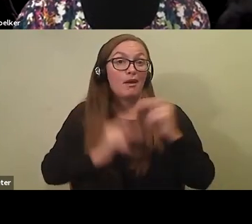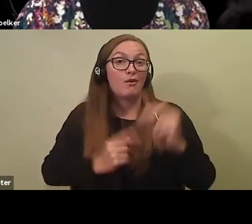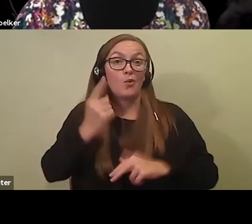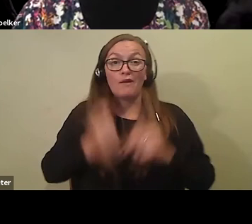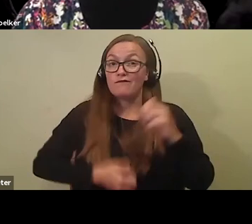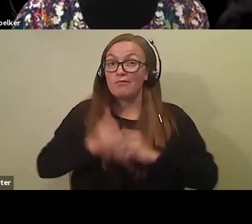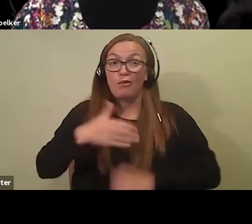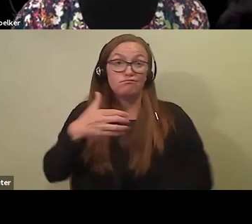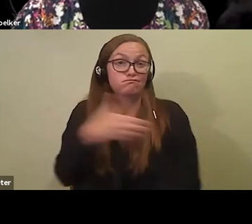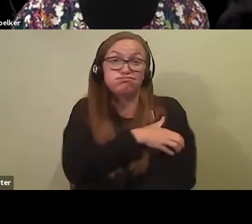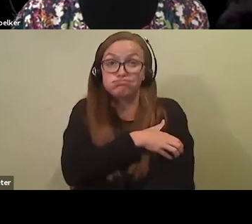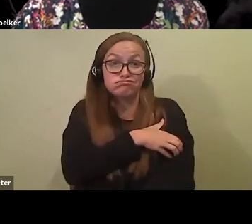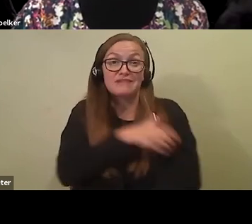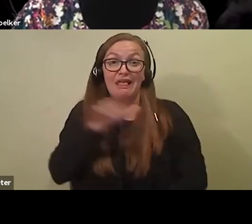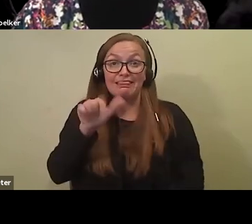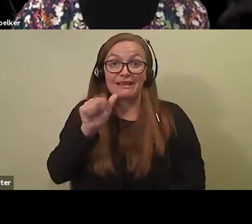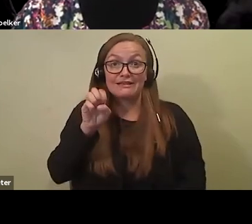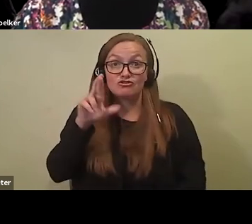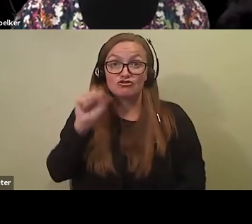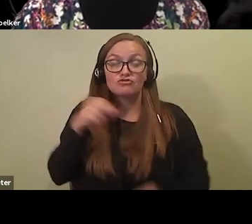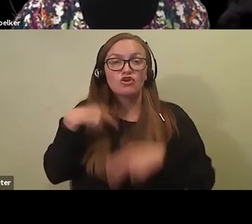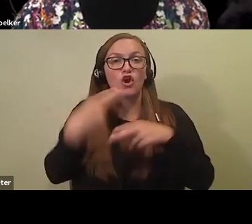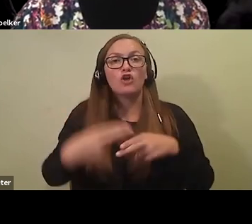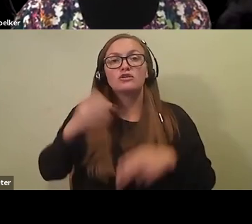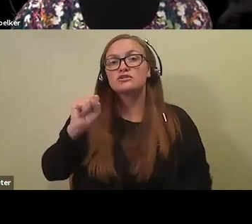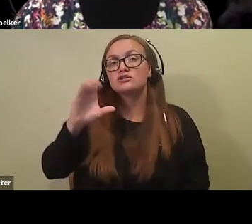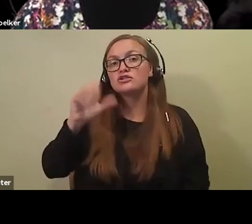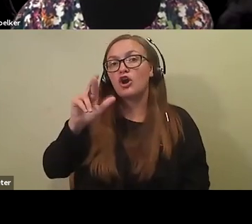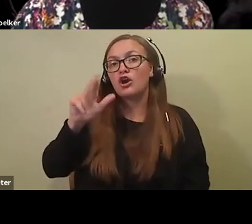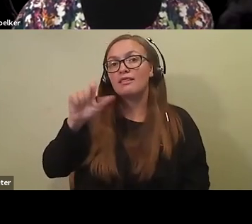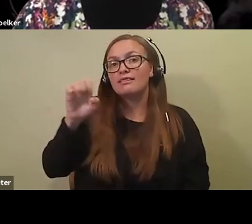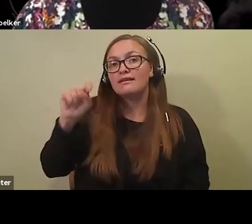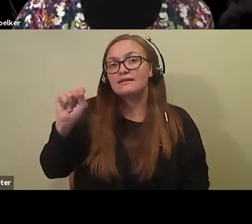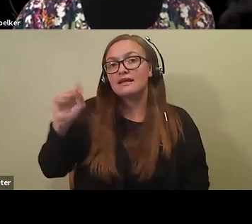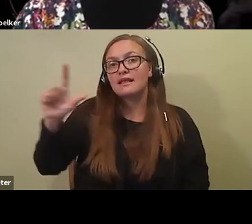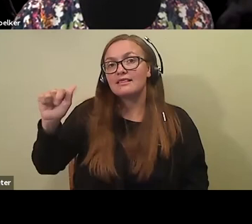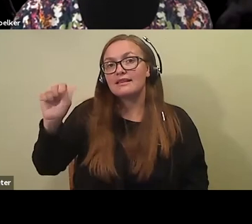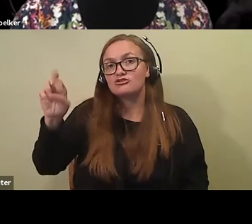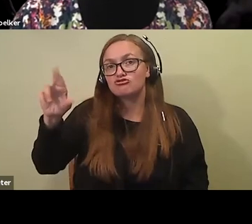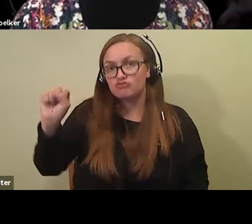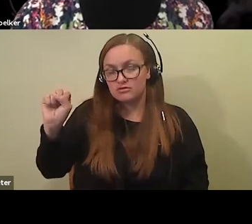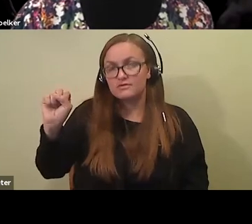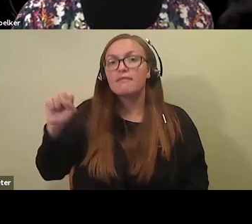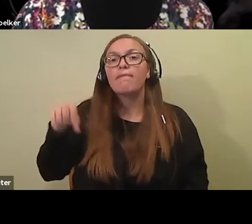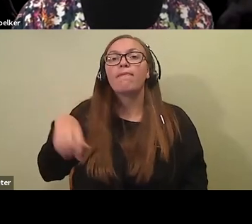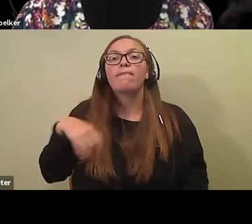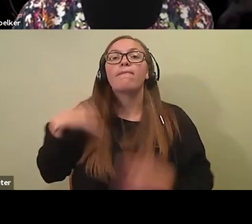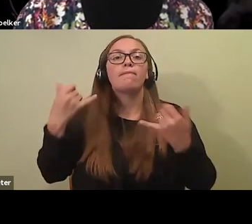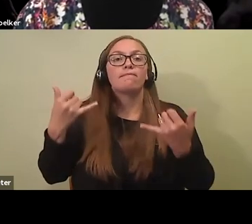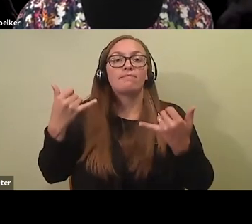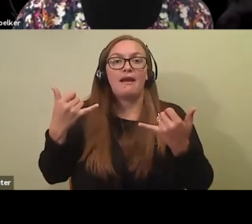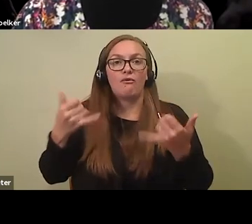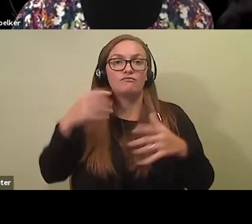in the world. It's called Scarlet Laser. And it's a Department of Energy supported user facility now in Department of